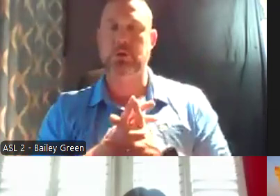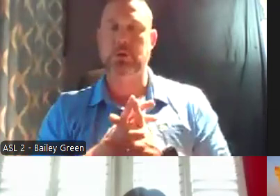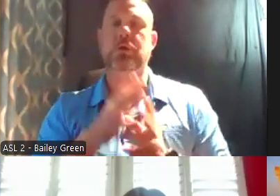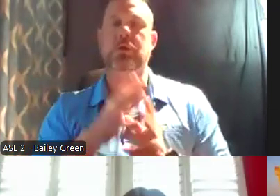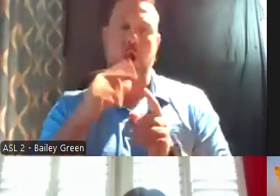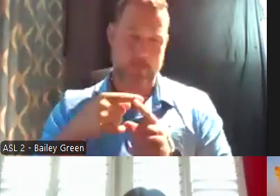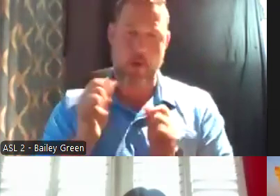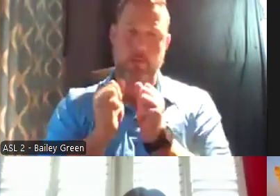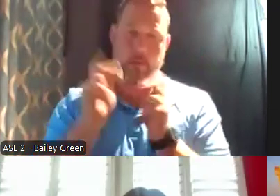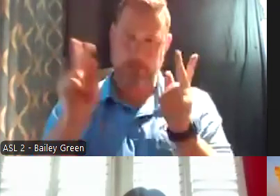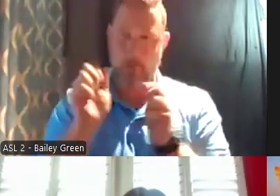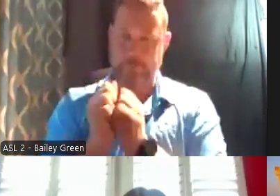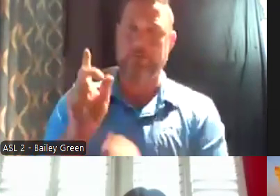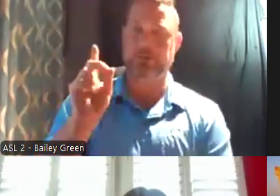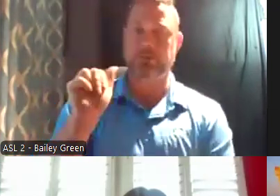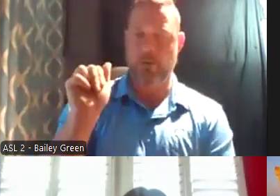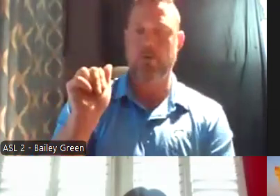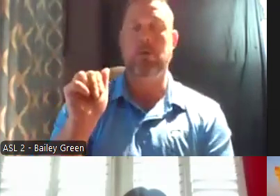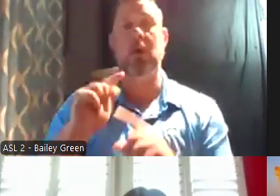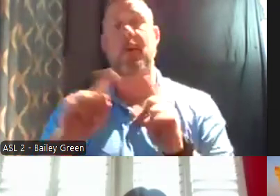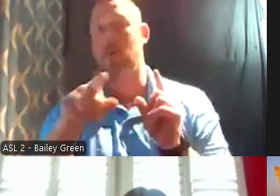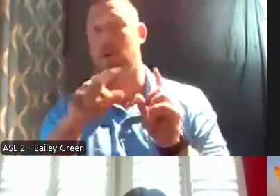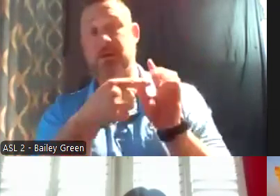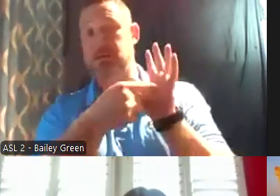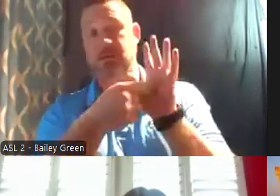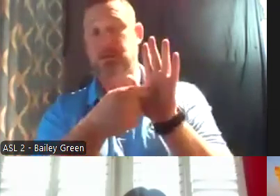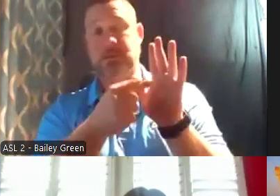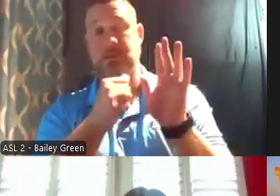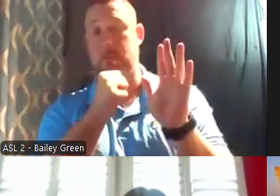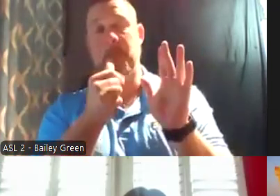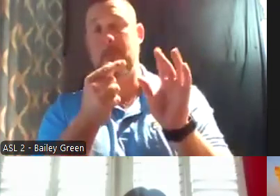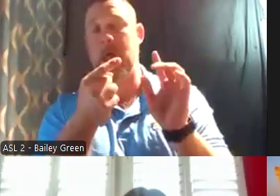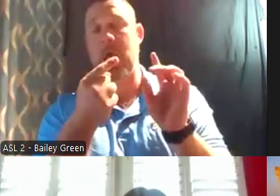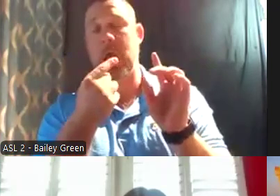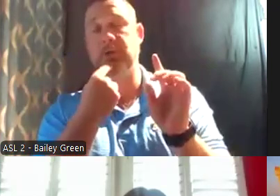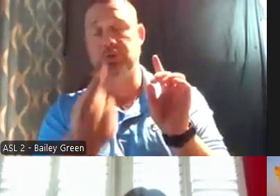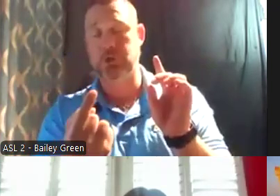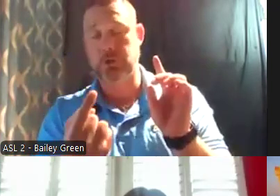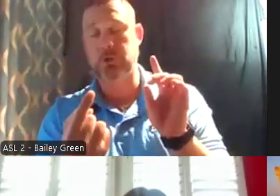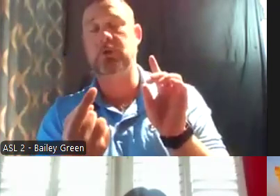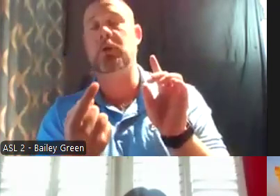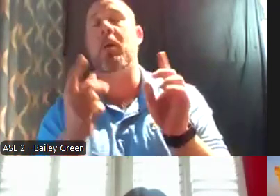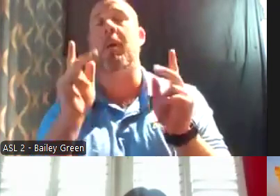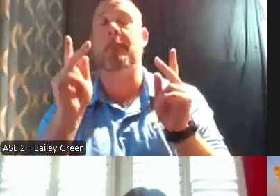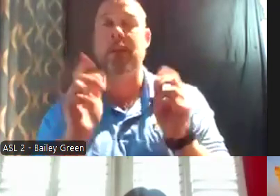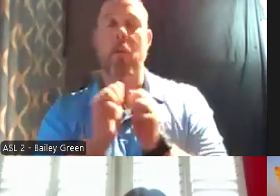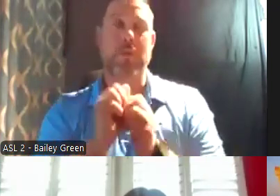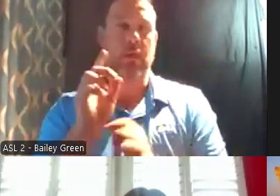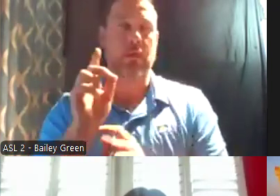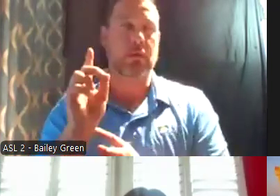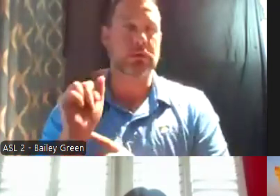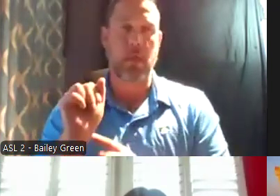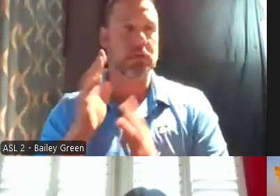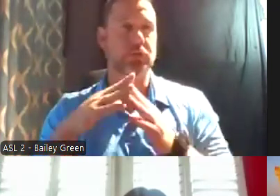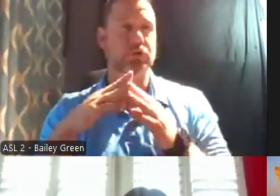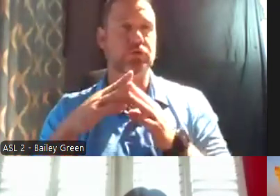with disabilities. But what the slides don't mention, right? They don't mention it, people with disabilities just in